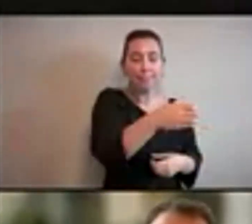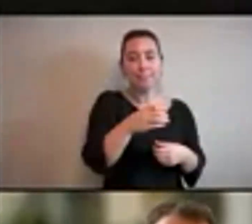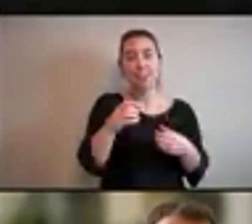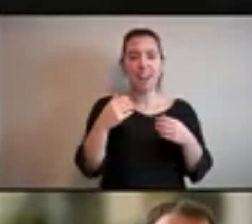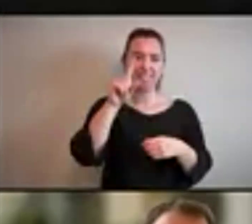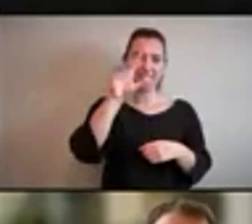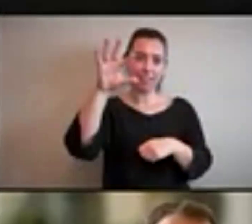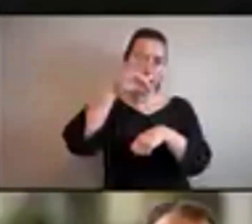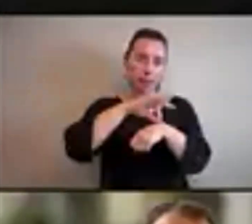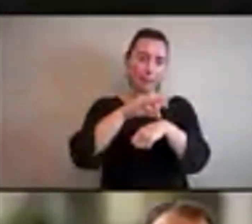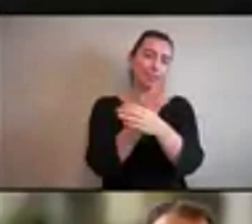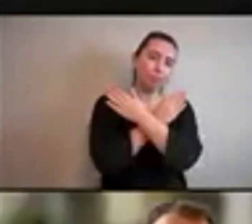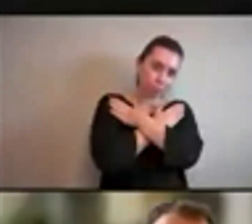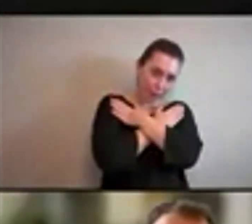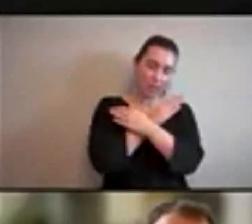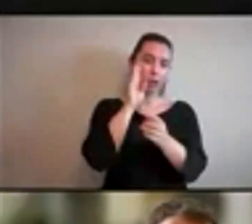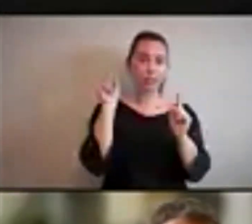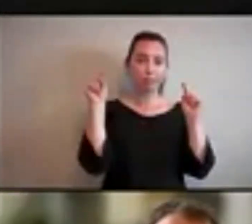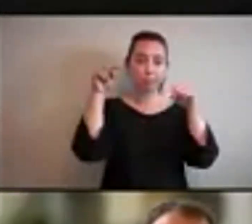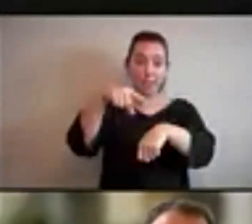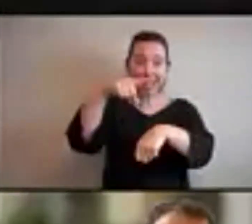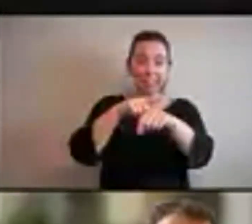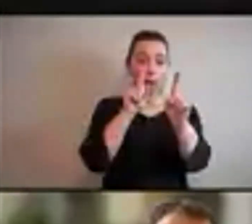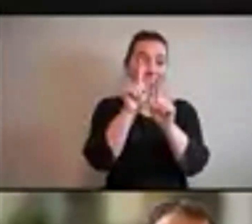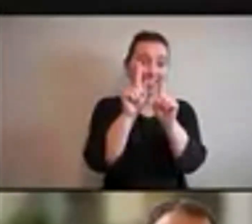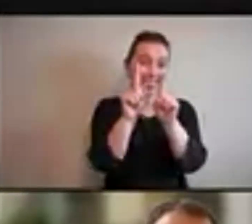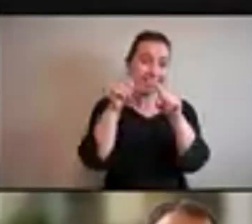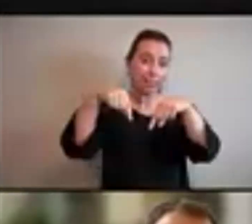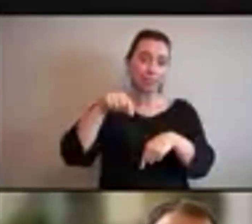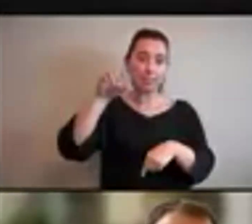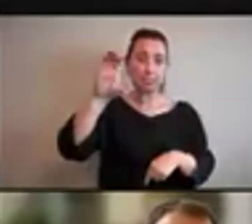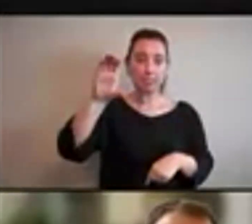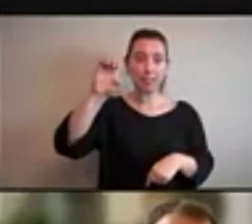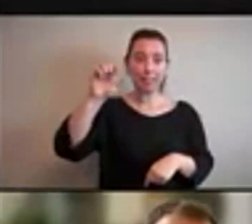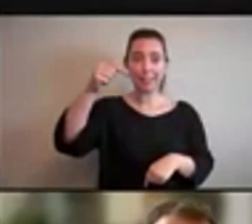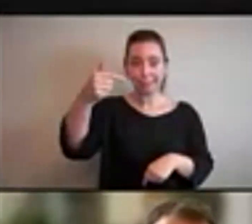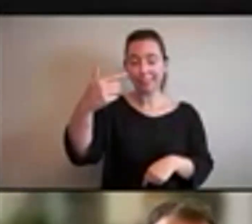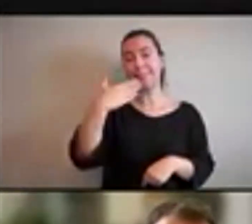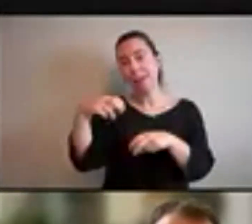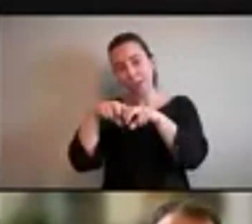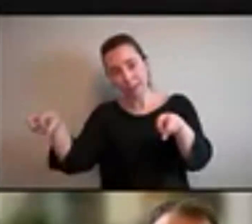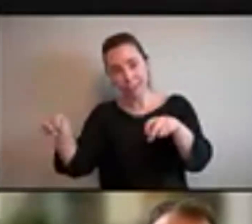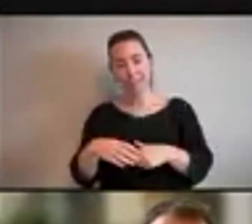at 11 o'clock Central European time. Thank you very much to our distinguished guests here. Thank you for being with us today.